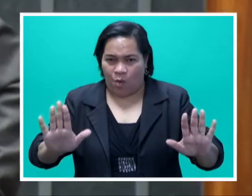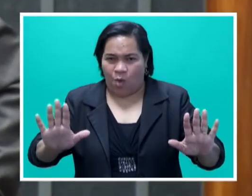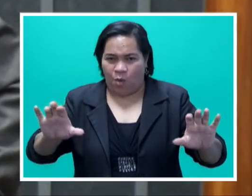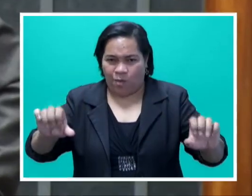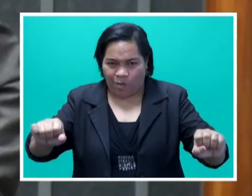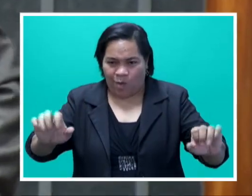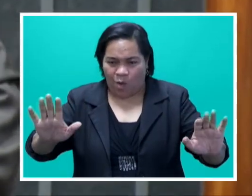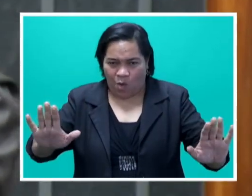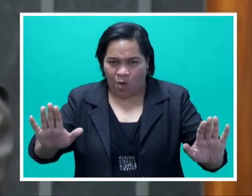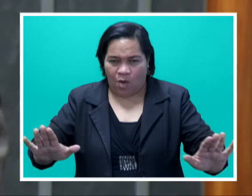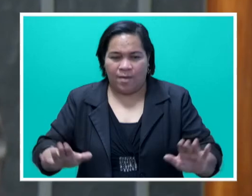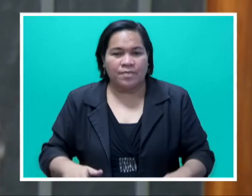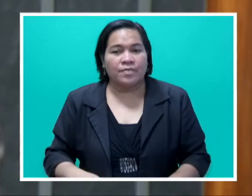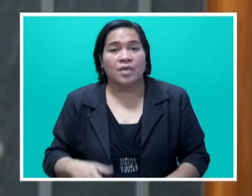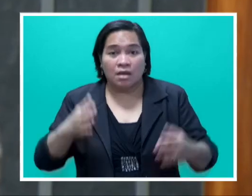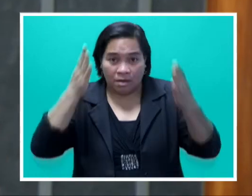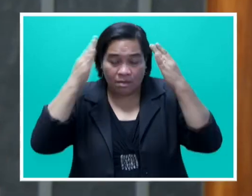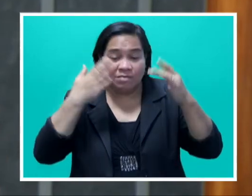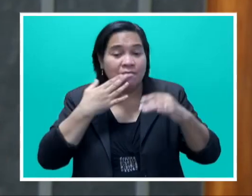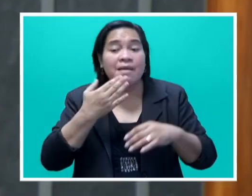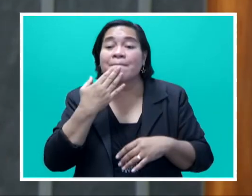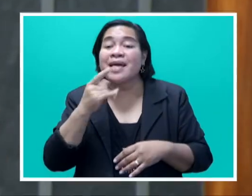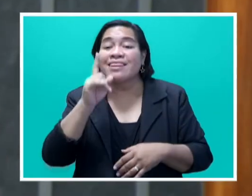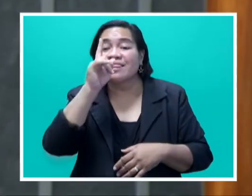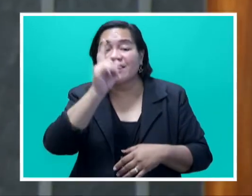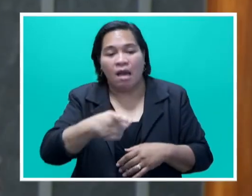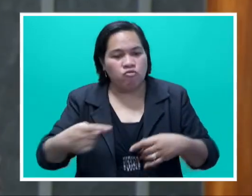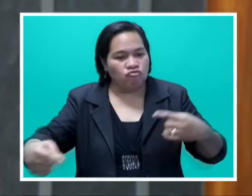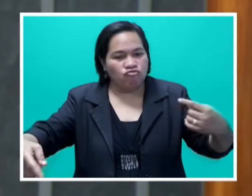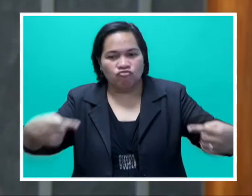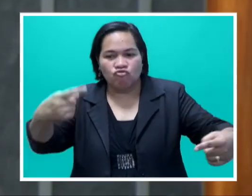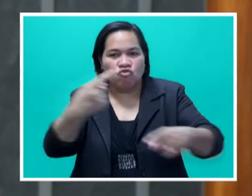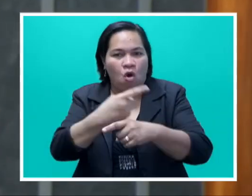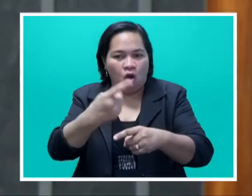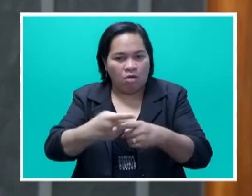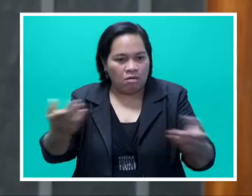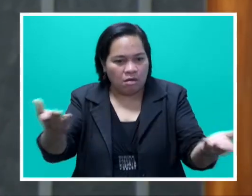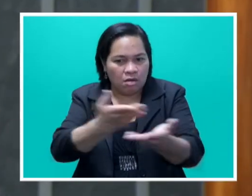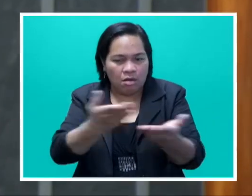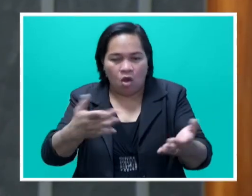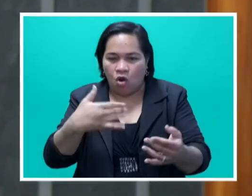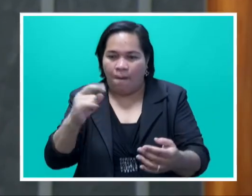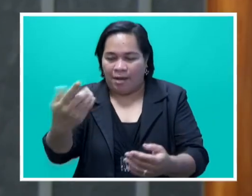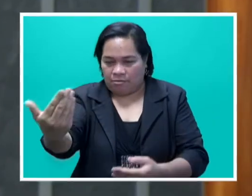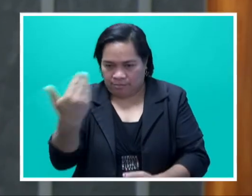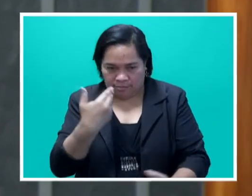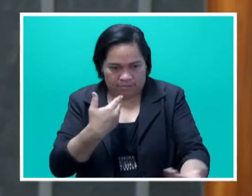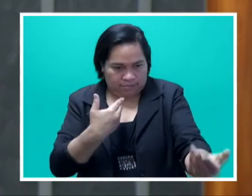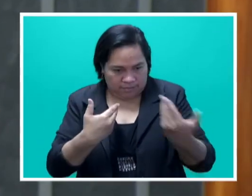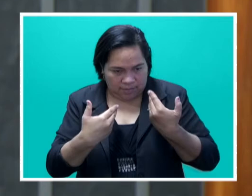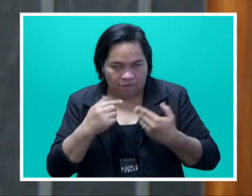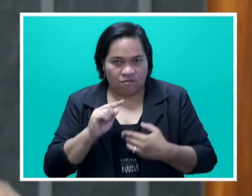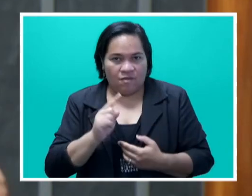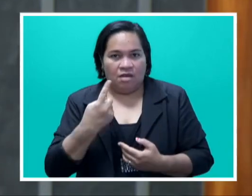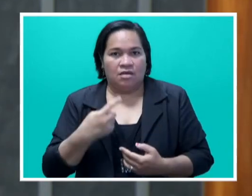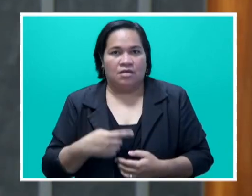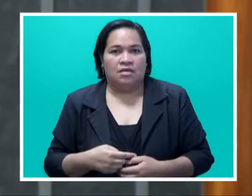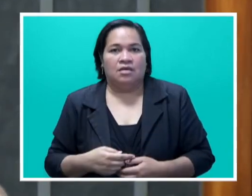Mr. Speaker, say. Don't talk amongst yourselves across the floor. Mr. Address Speaker, the